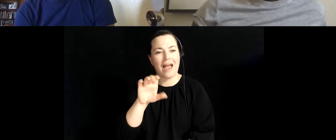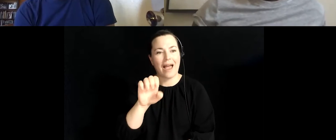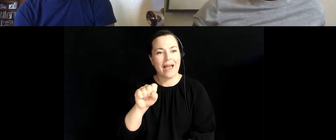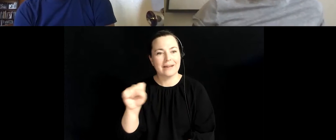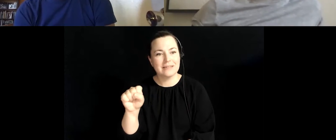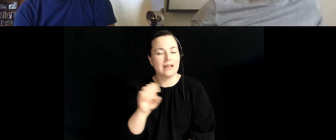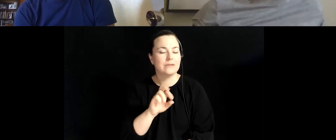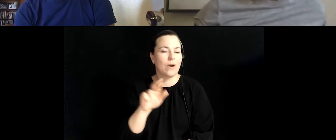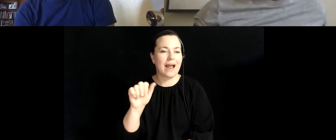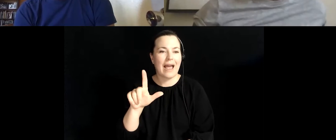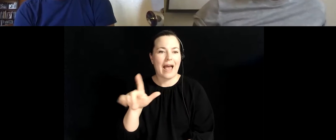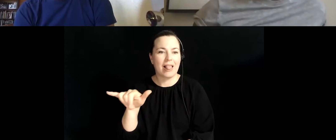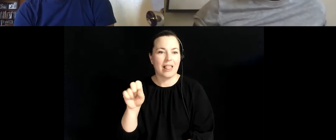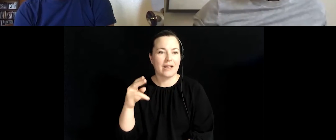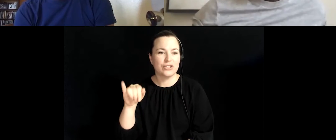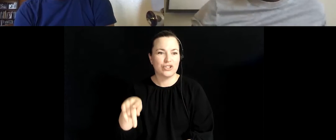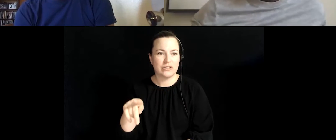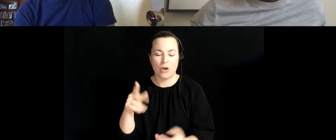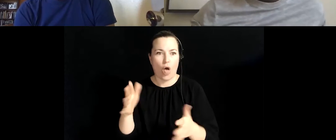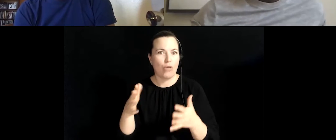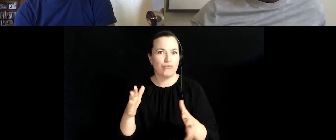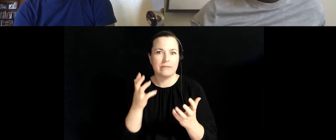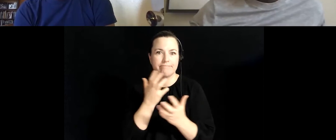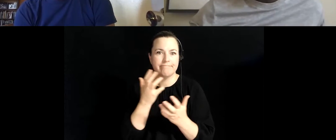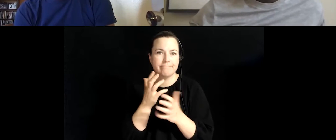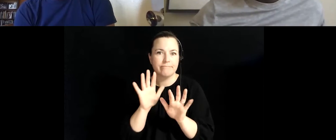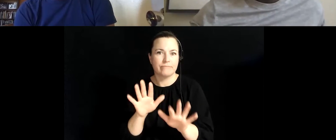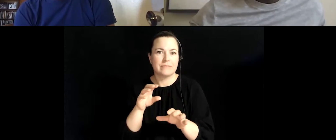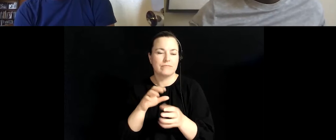your artistic processes, and